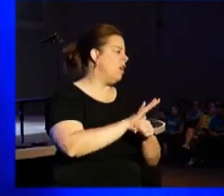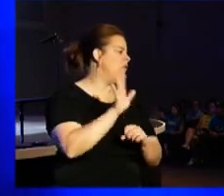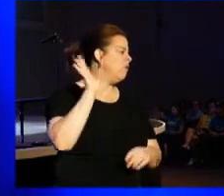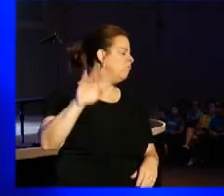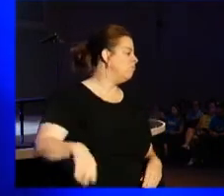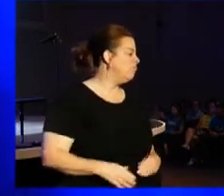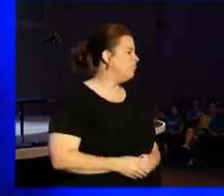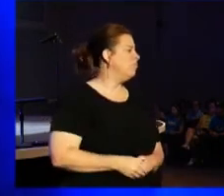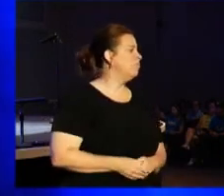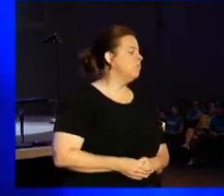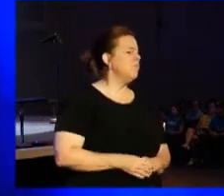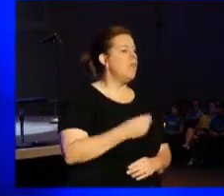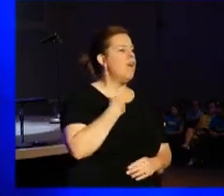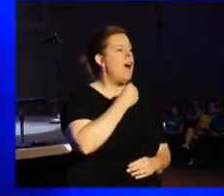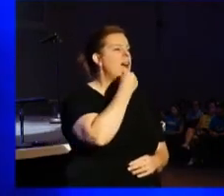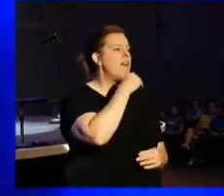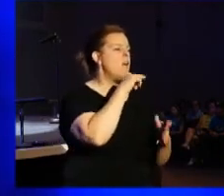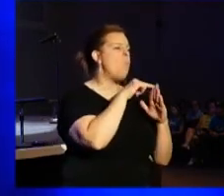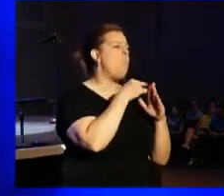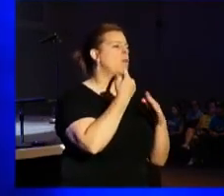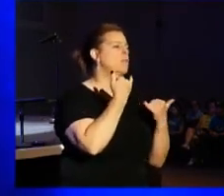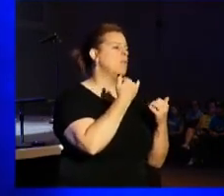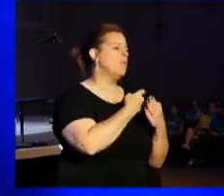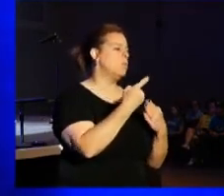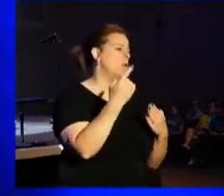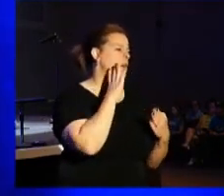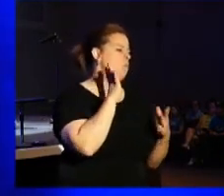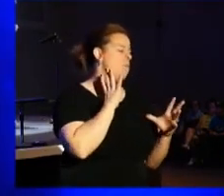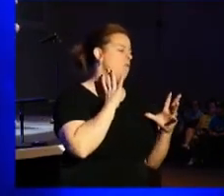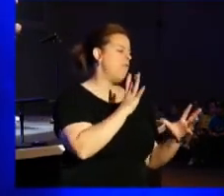Sunday. I'm fine. I'll be good for the next 6.5 days.